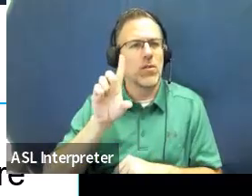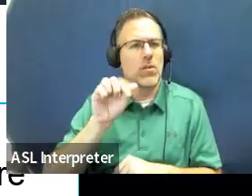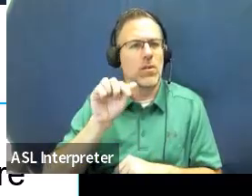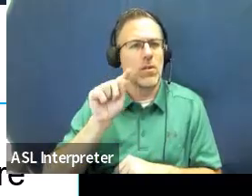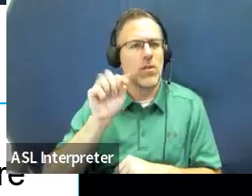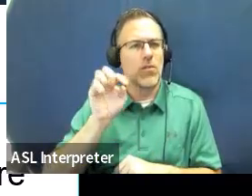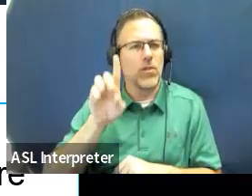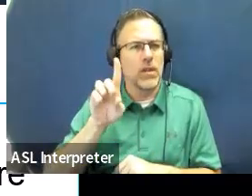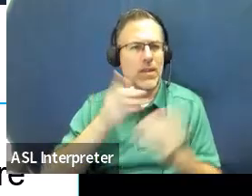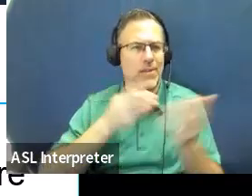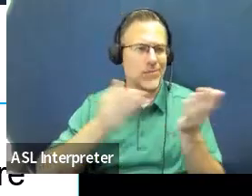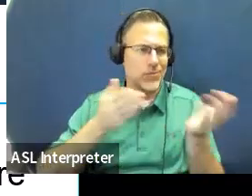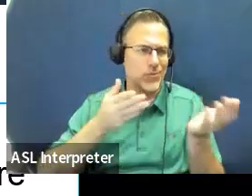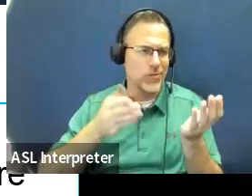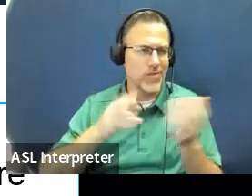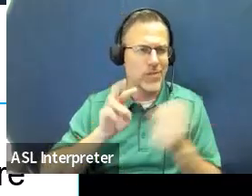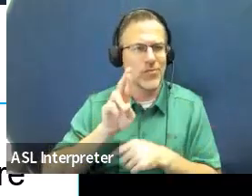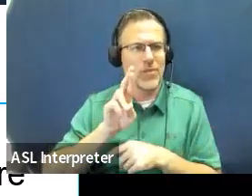service